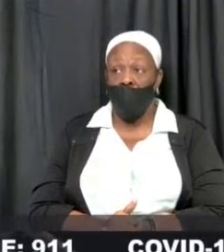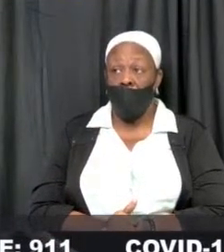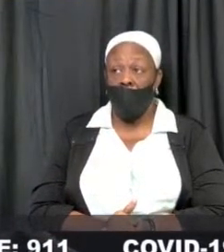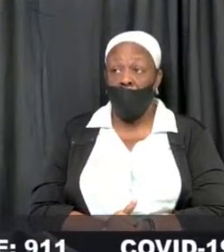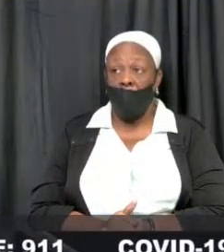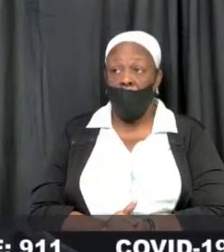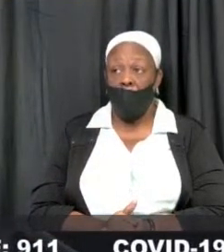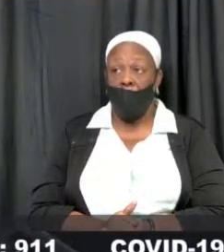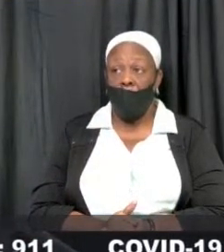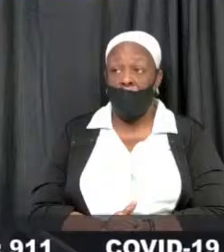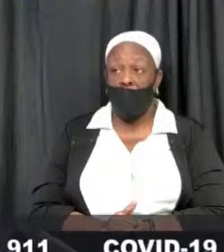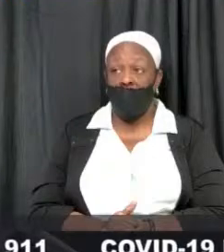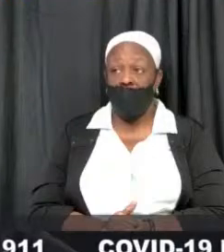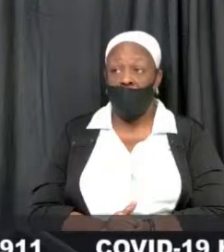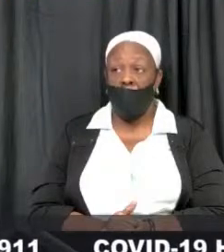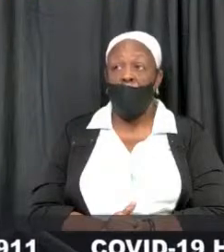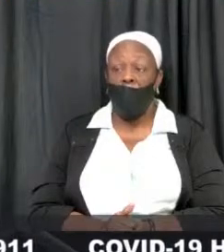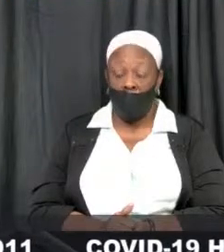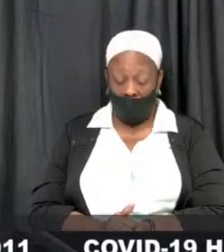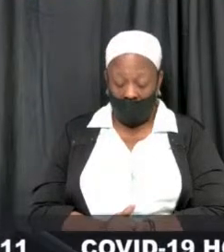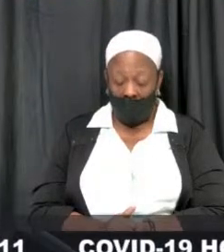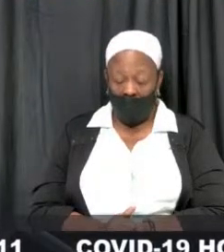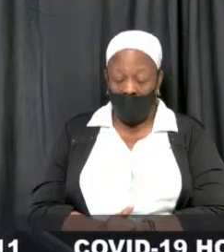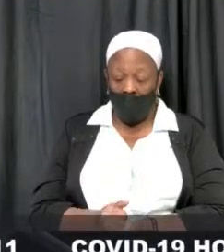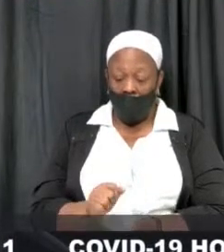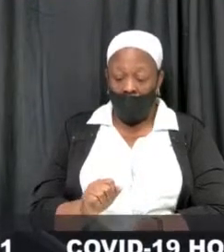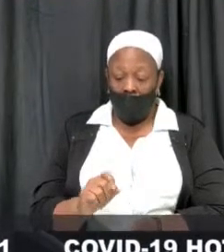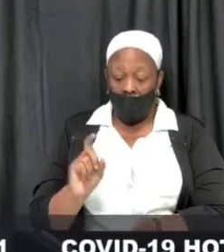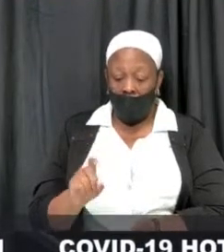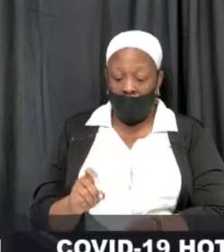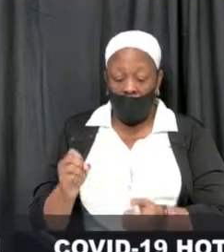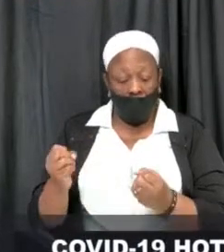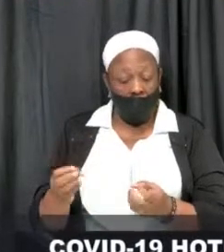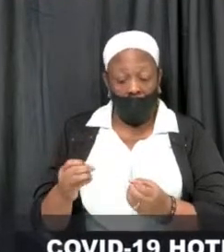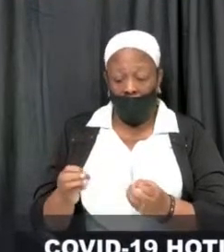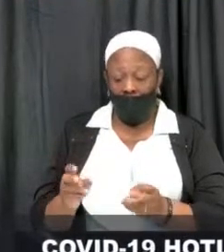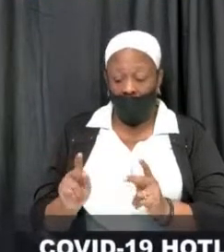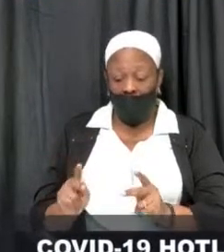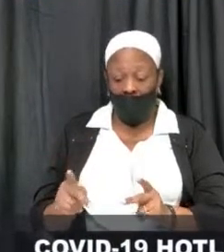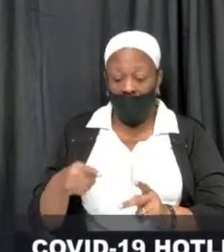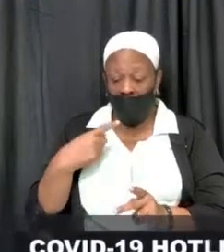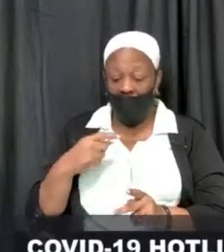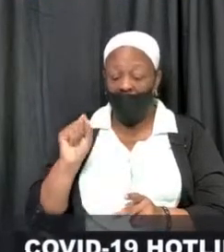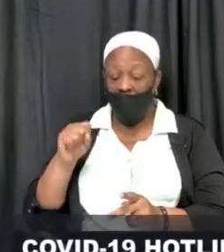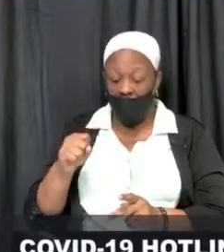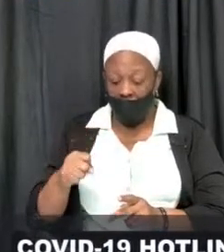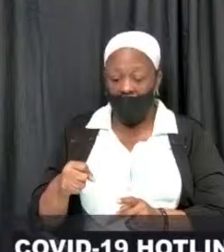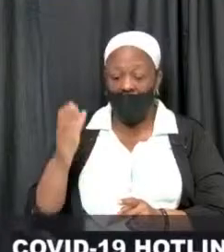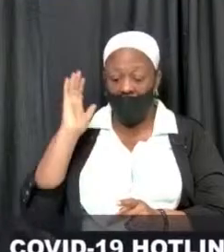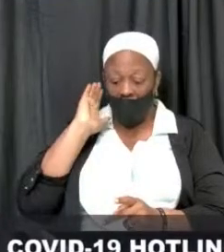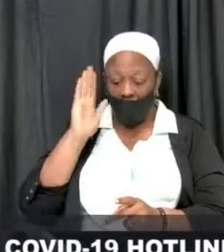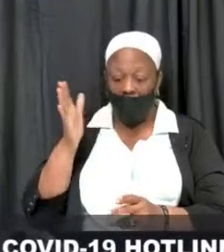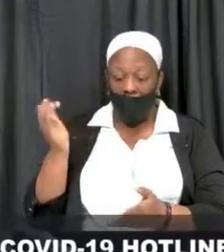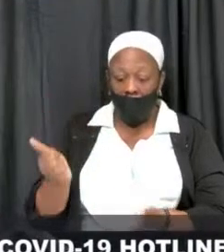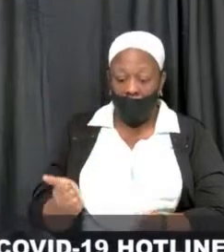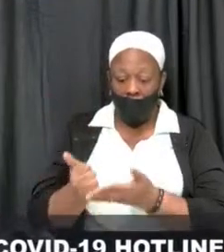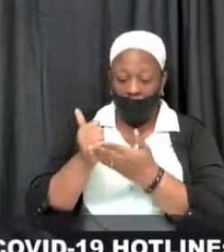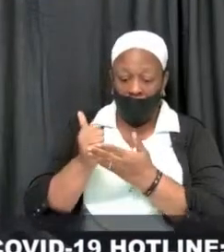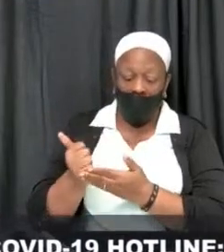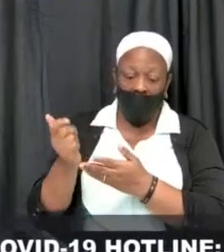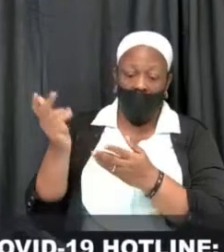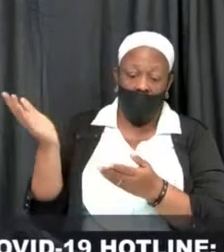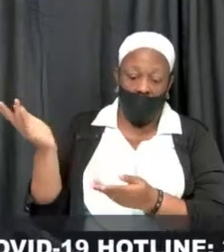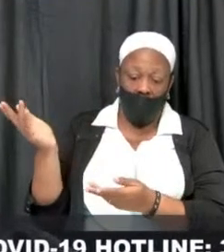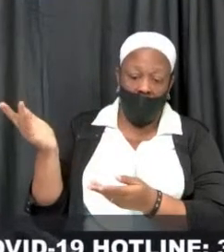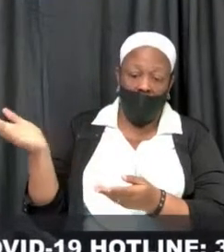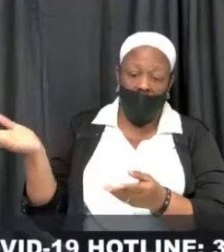to this potential receptance of displaced persons. So I would say to citizens,